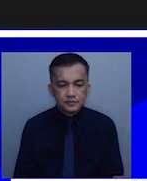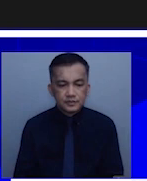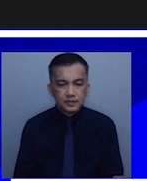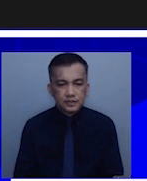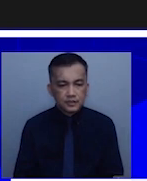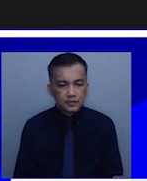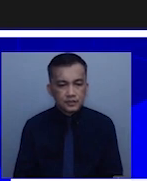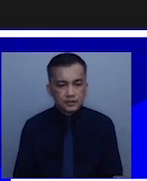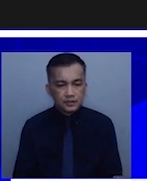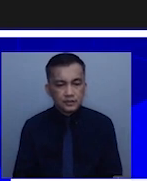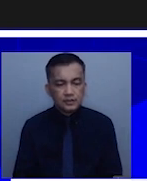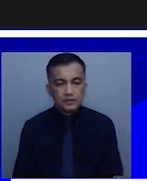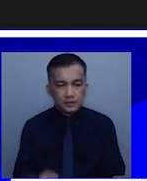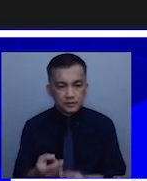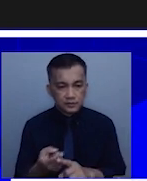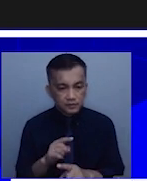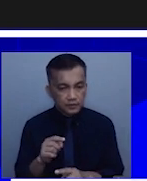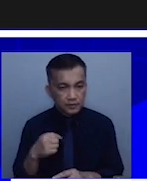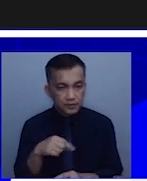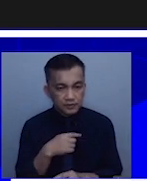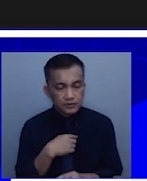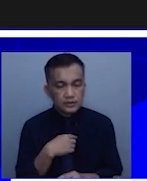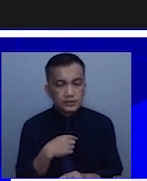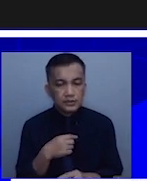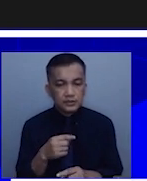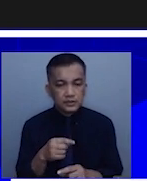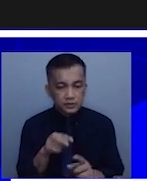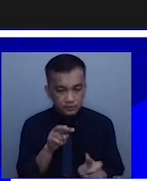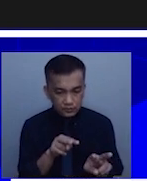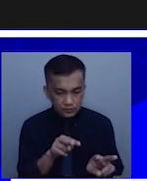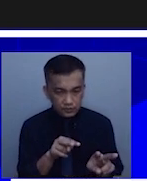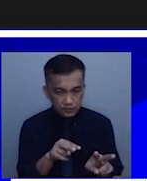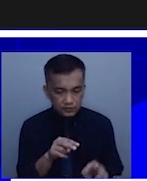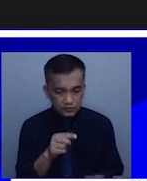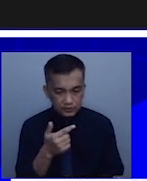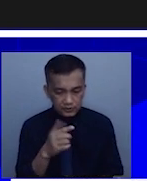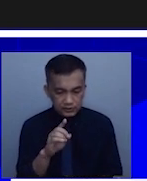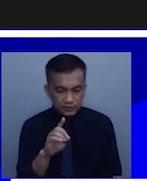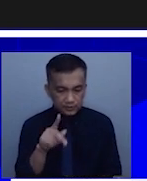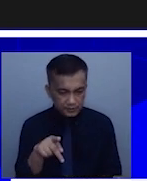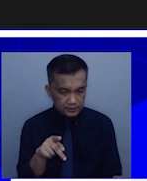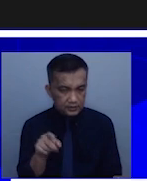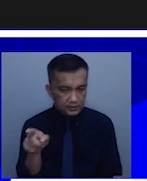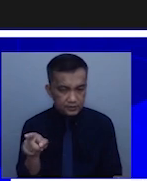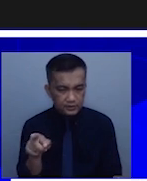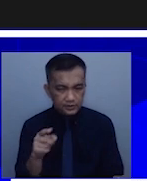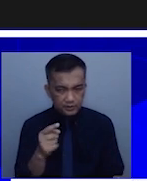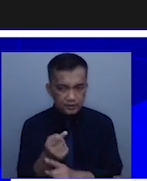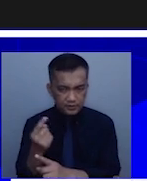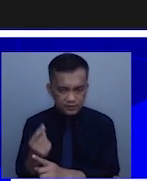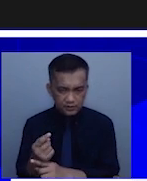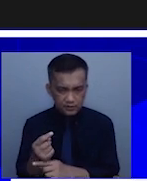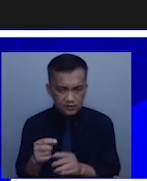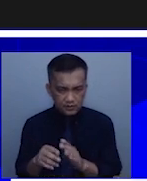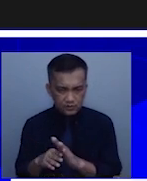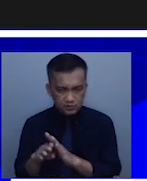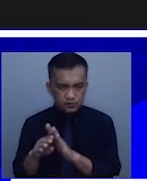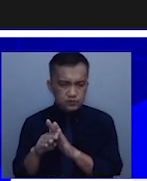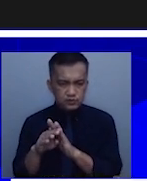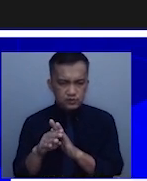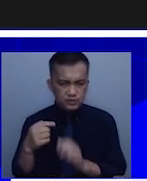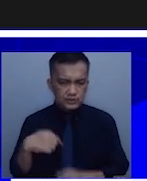on our monitoring naman doon sa GDP, ito yung mga months na talagang tumataas yung ating